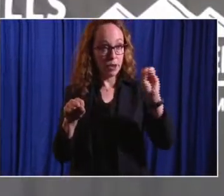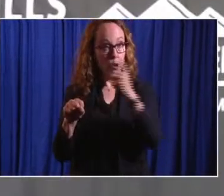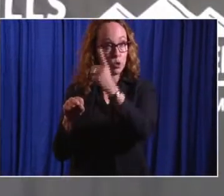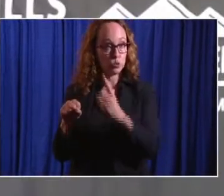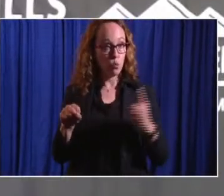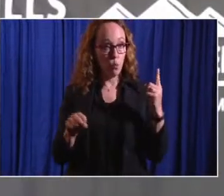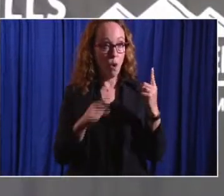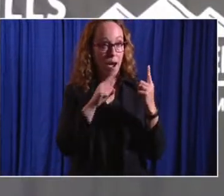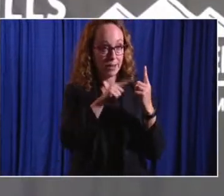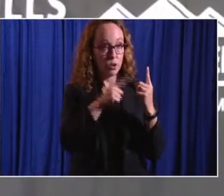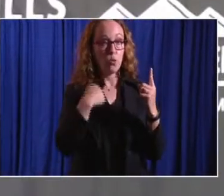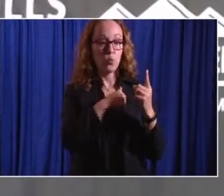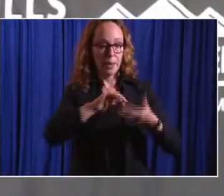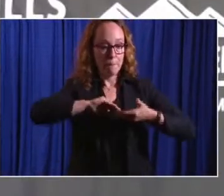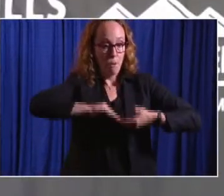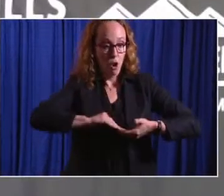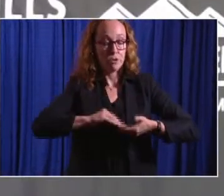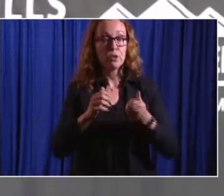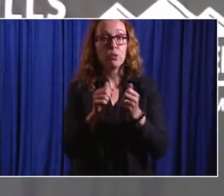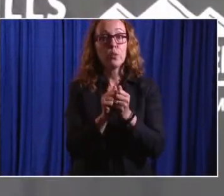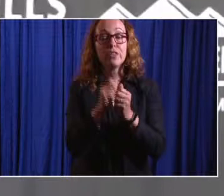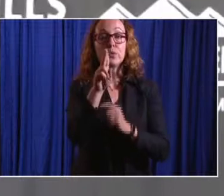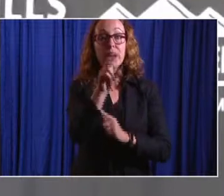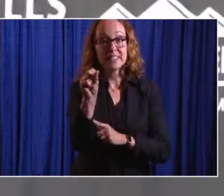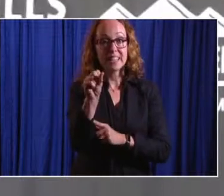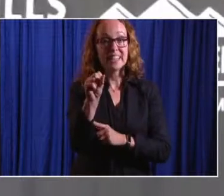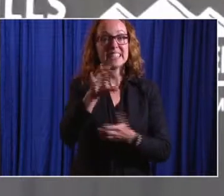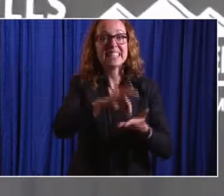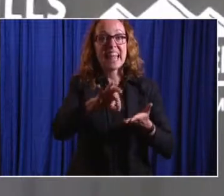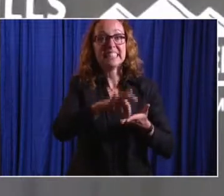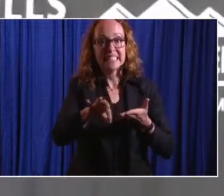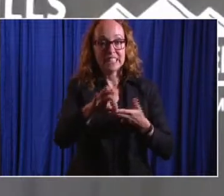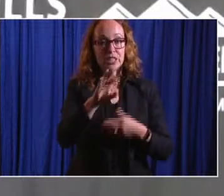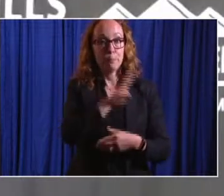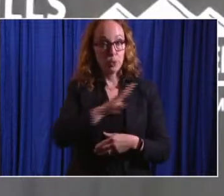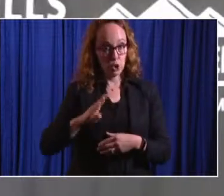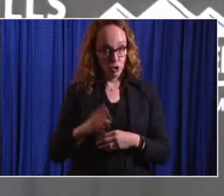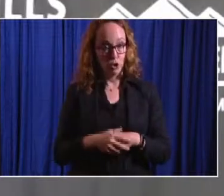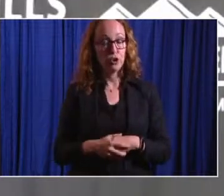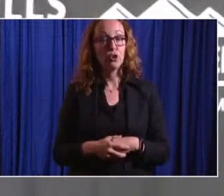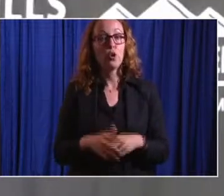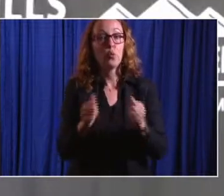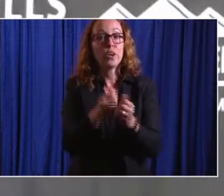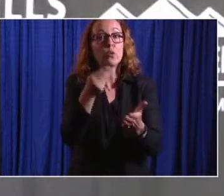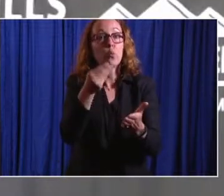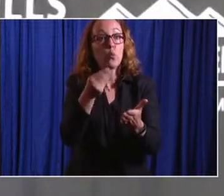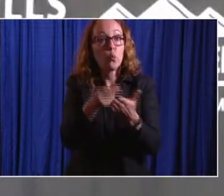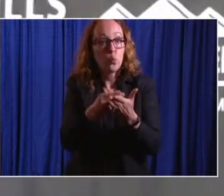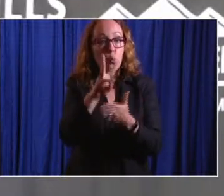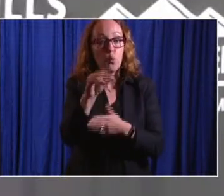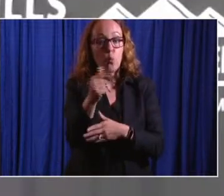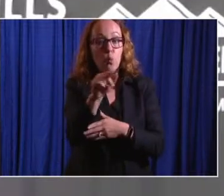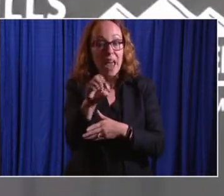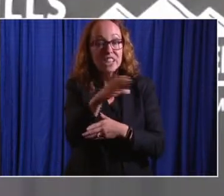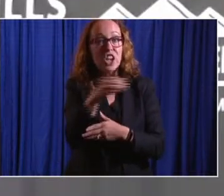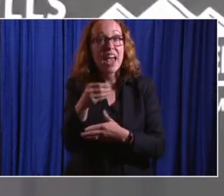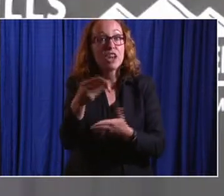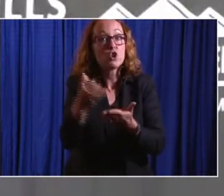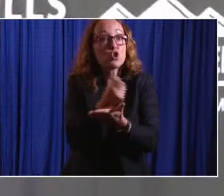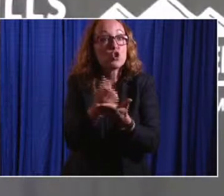Census Bureau to match public college and university graduates with wage and earning data. So you can